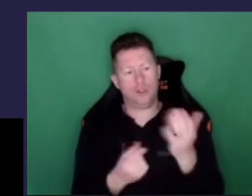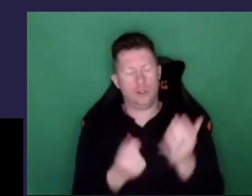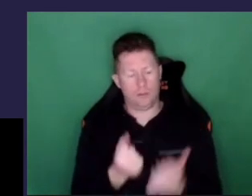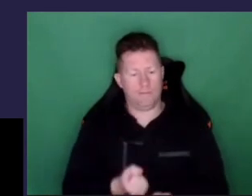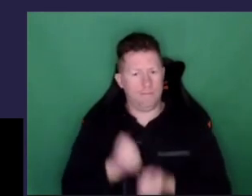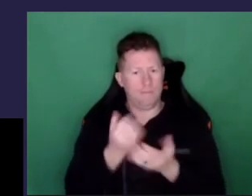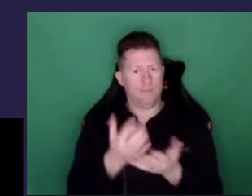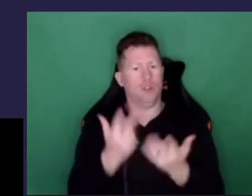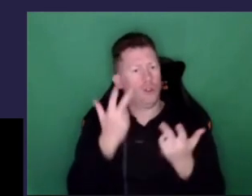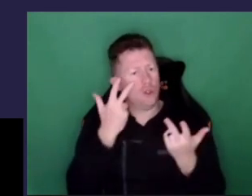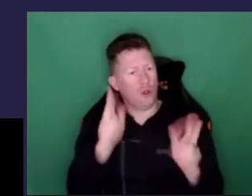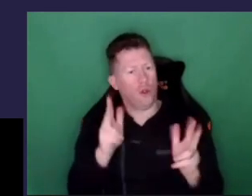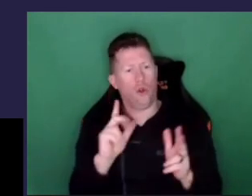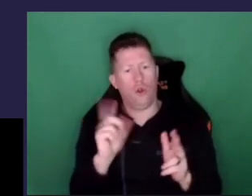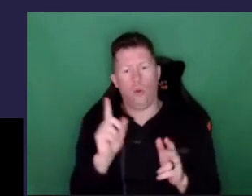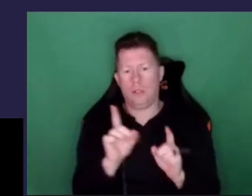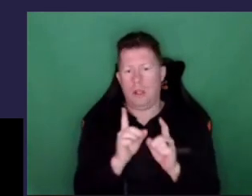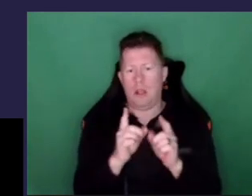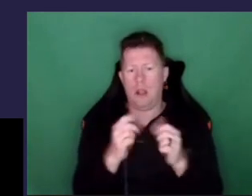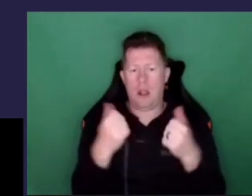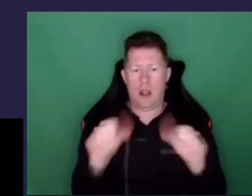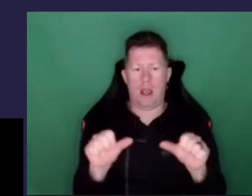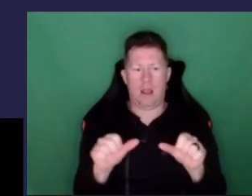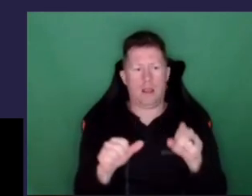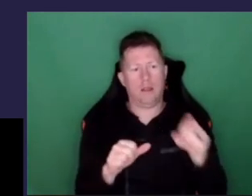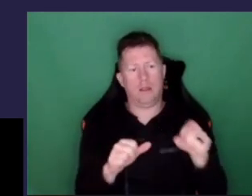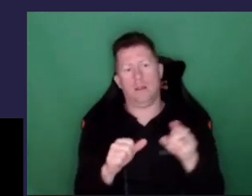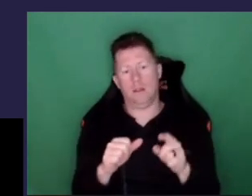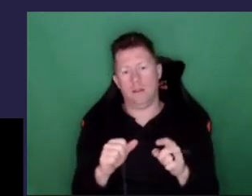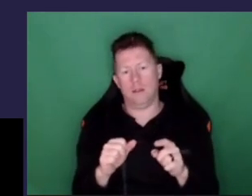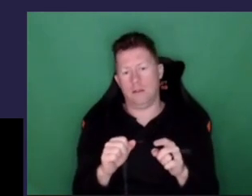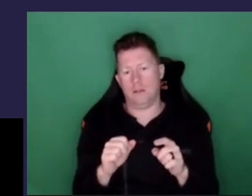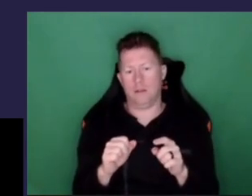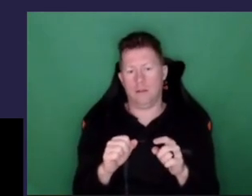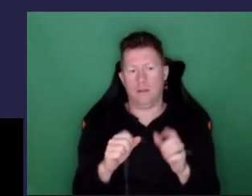coverage supper looks like. This is my oldest daughter, by the